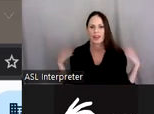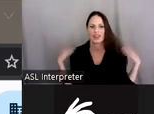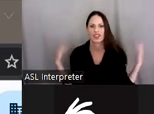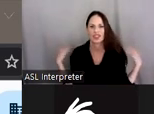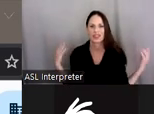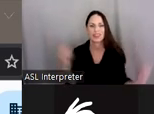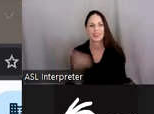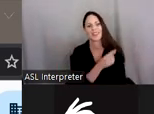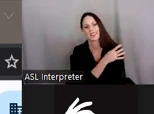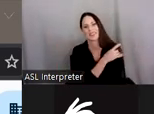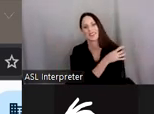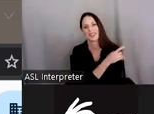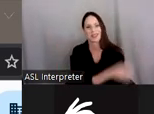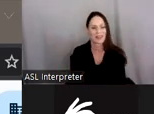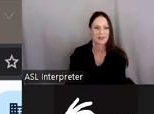there was a